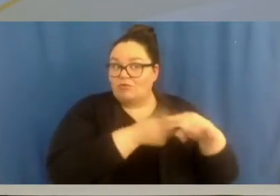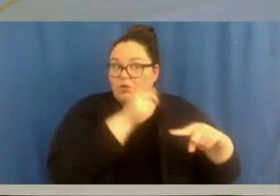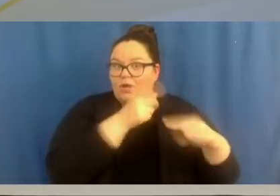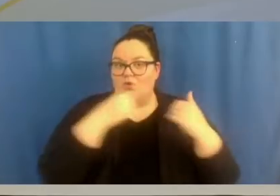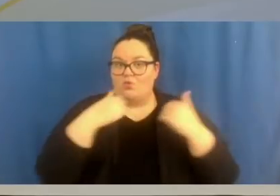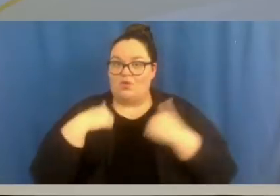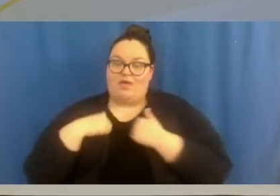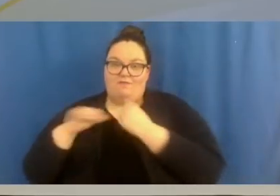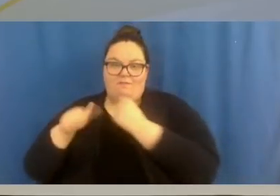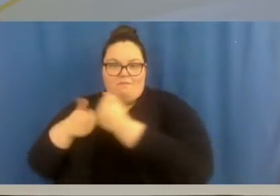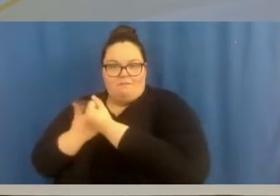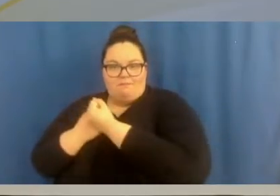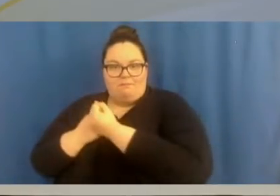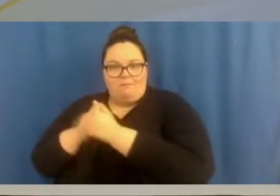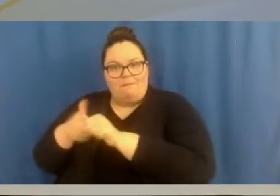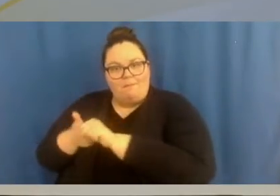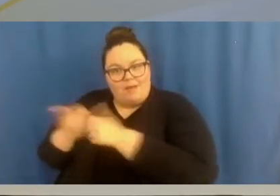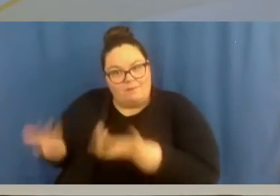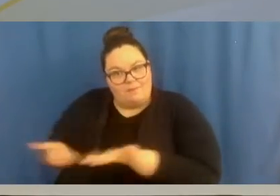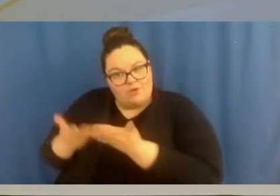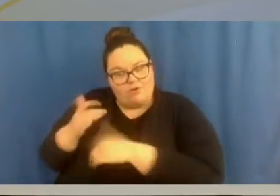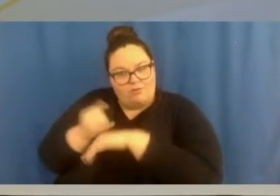Thank you very much. Thank you.